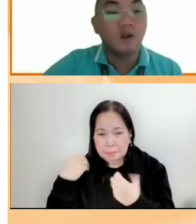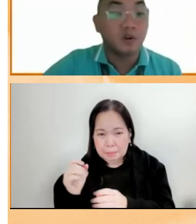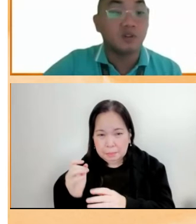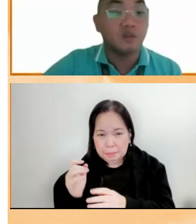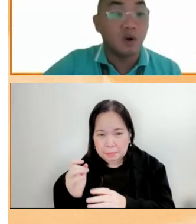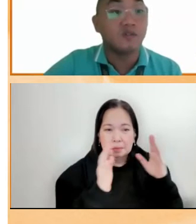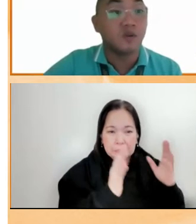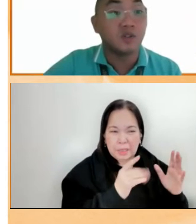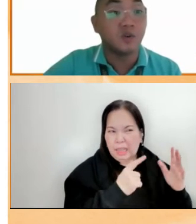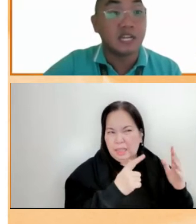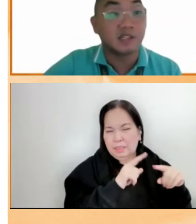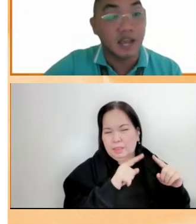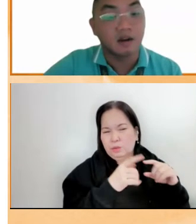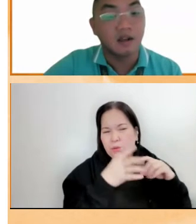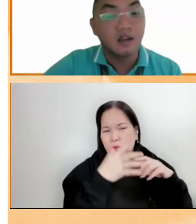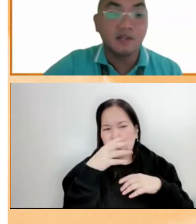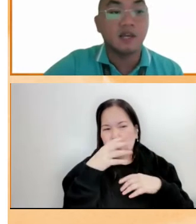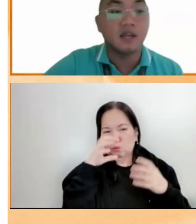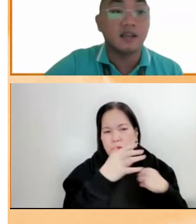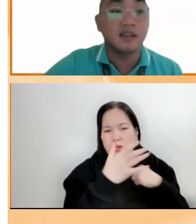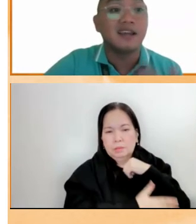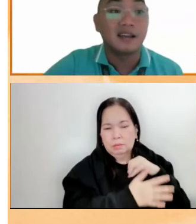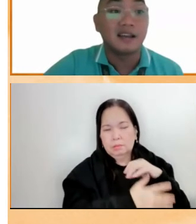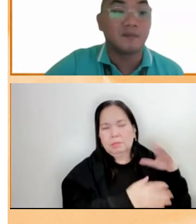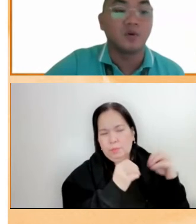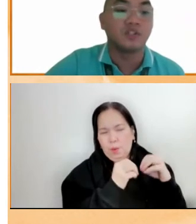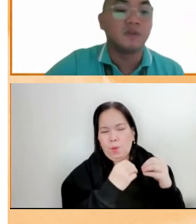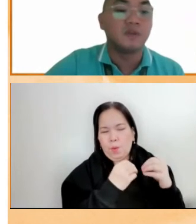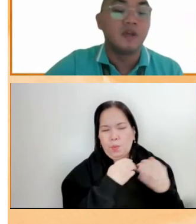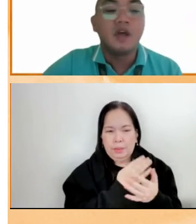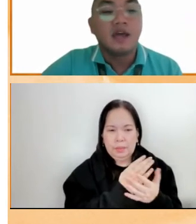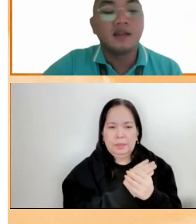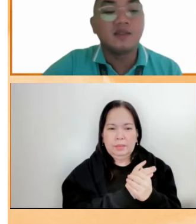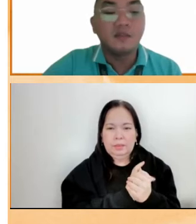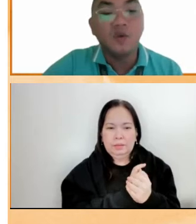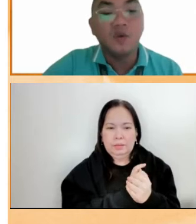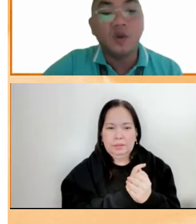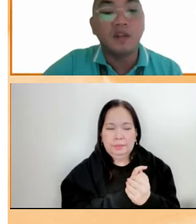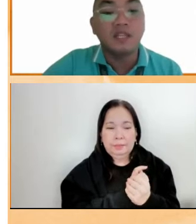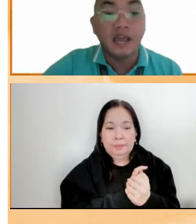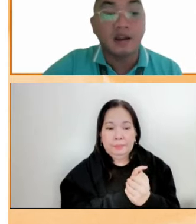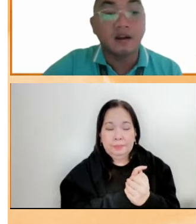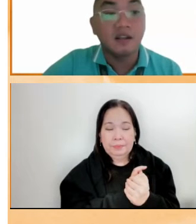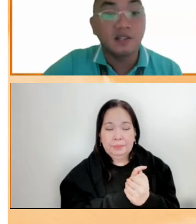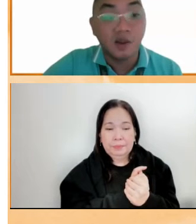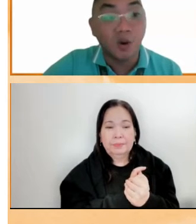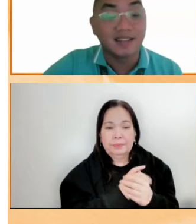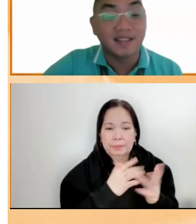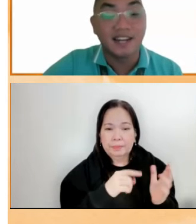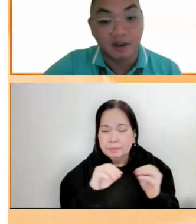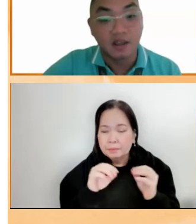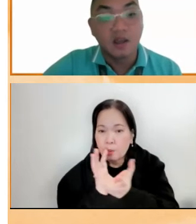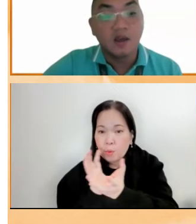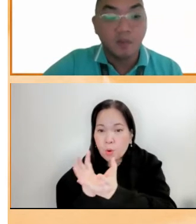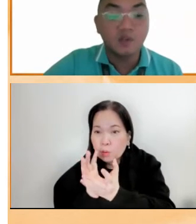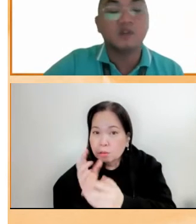only a small proportion of all of those who needs the care, basically in a clinical approach. And then the move to a community care is slow and